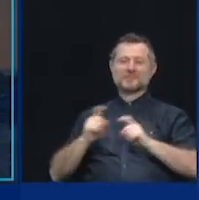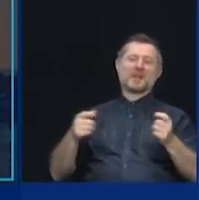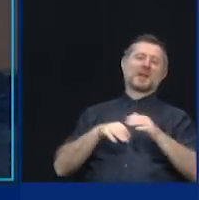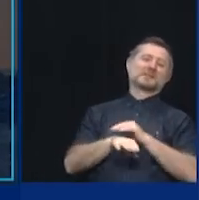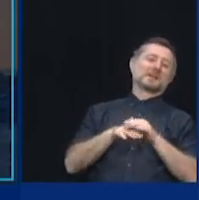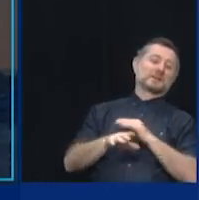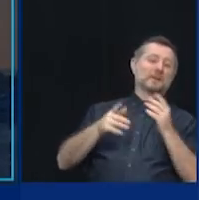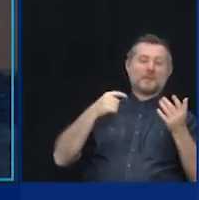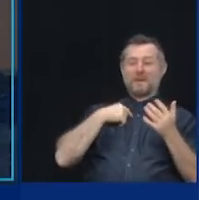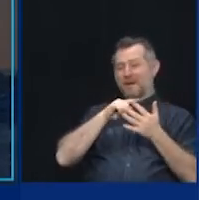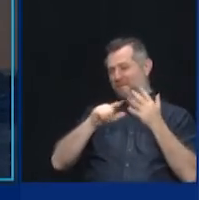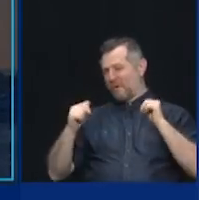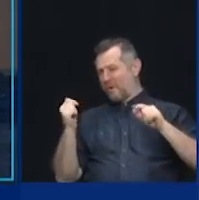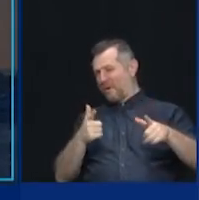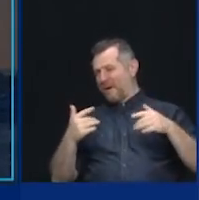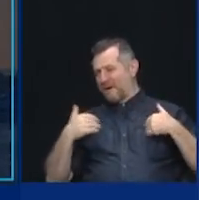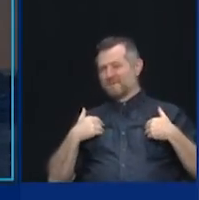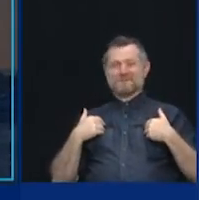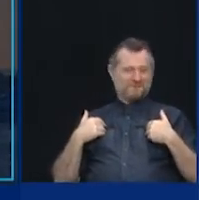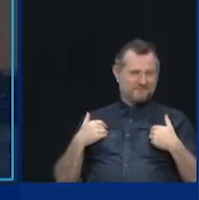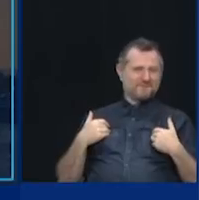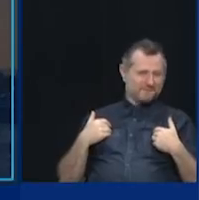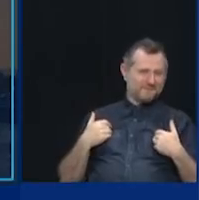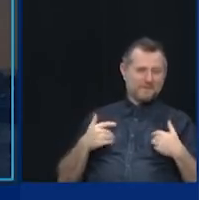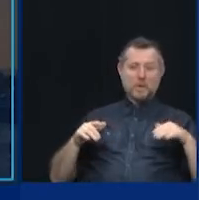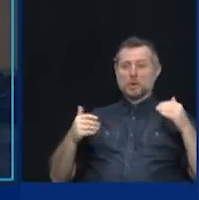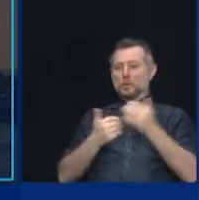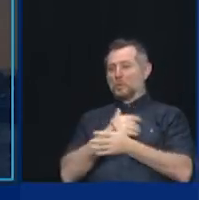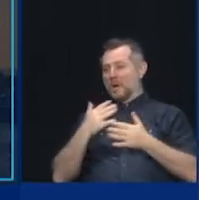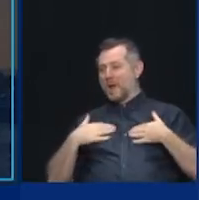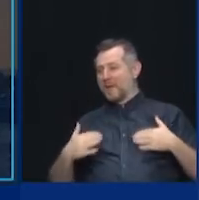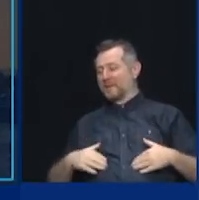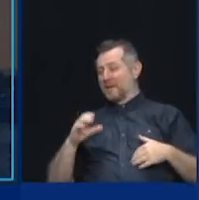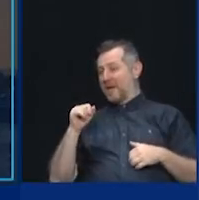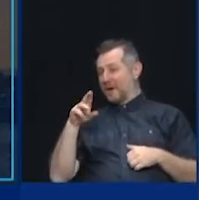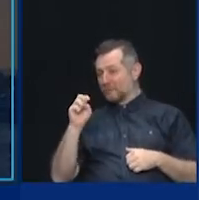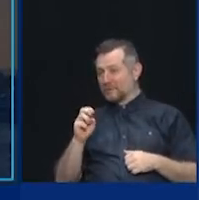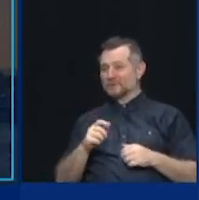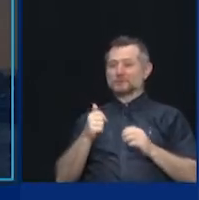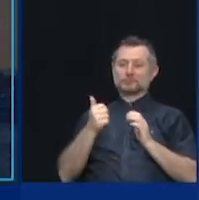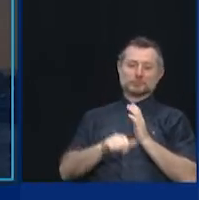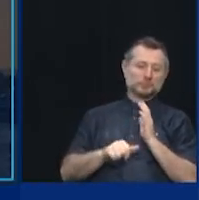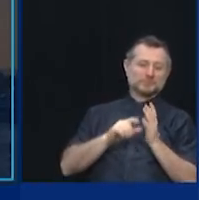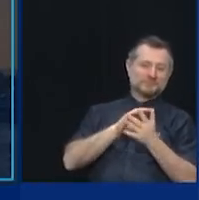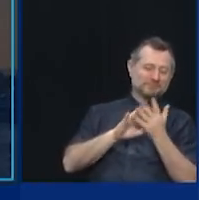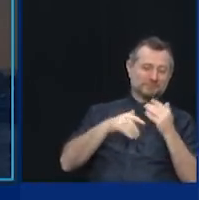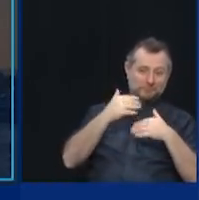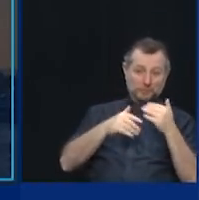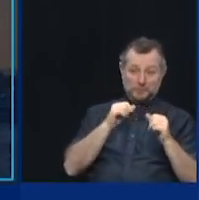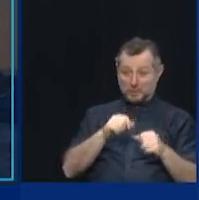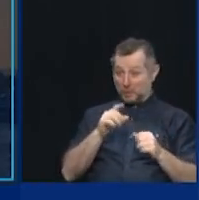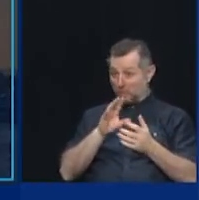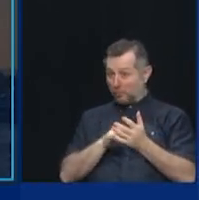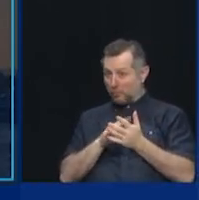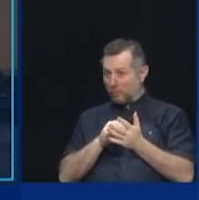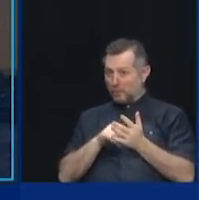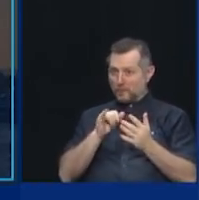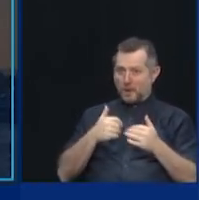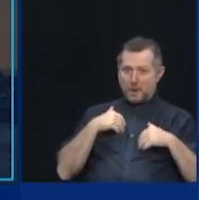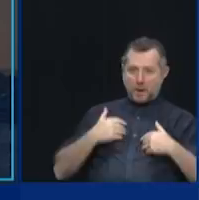has access. New healthcare procedures. Because look how much we learned about our healthcare